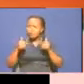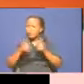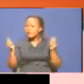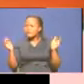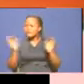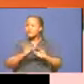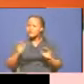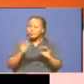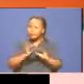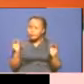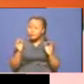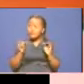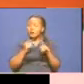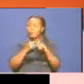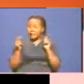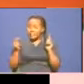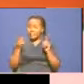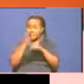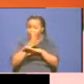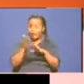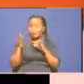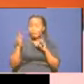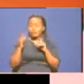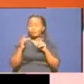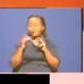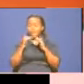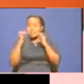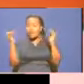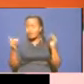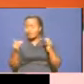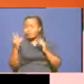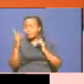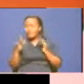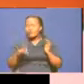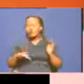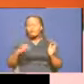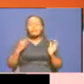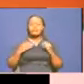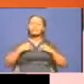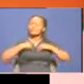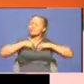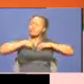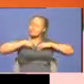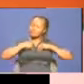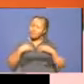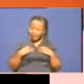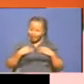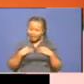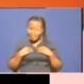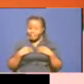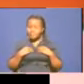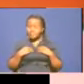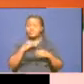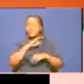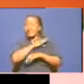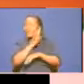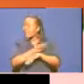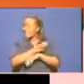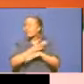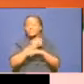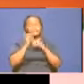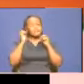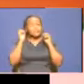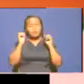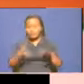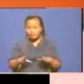up to stage four, you might just feel a bit tired, and you'll attribute it to working hard. Lethargy, yes. Hard work, and so on exactly. and so